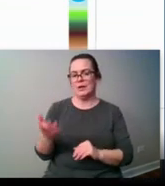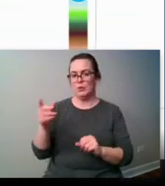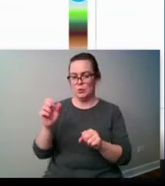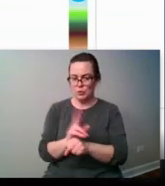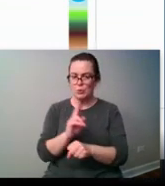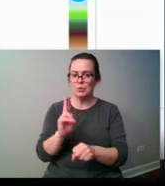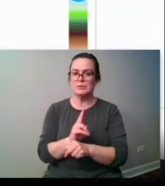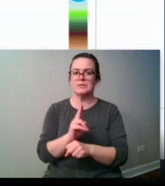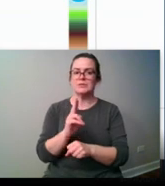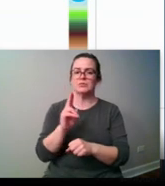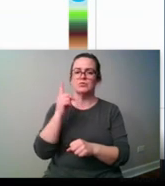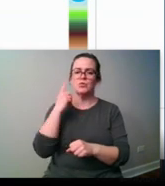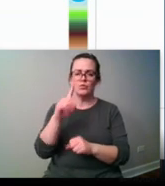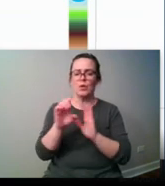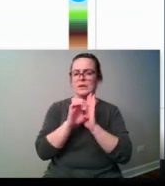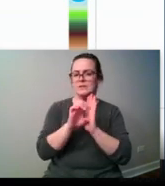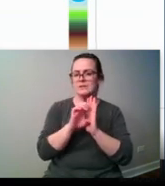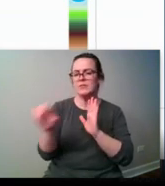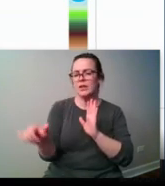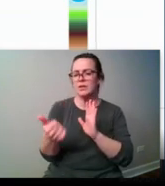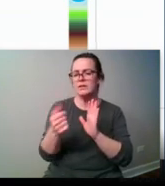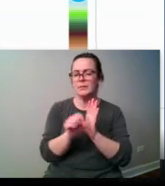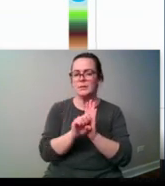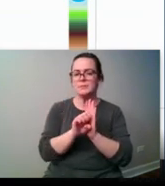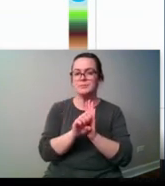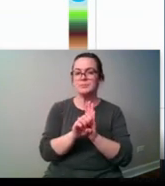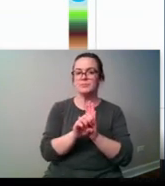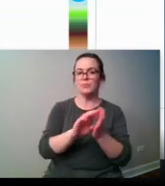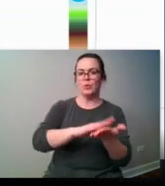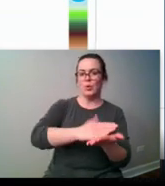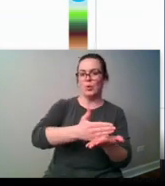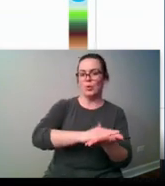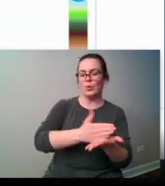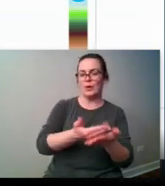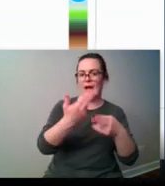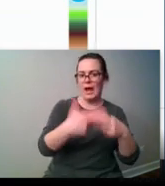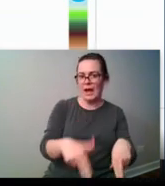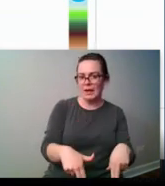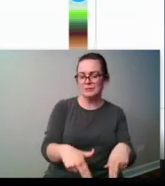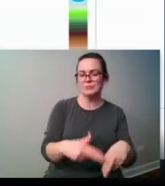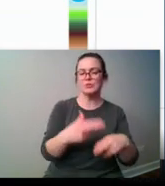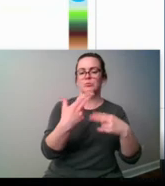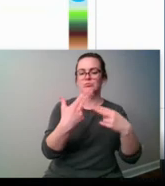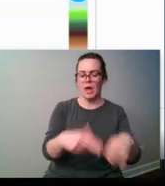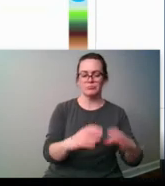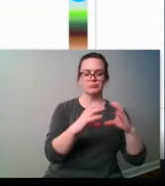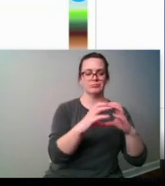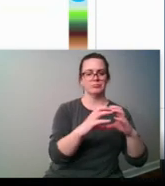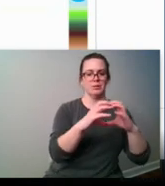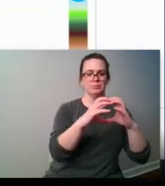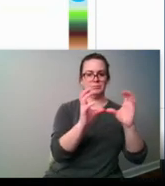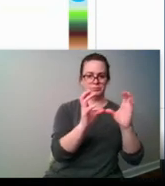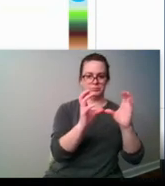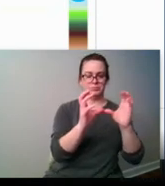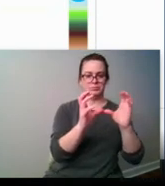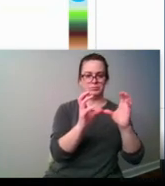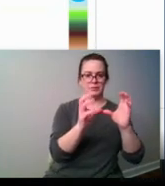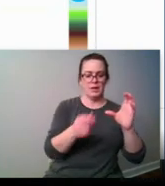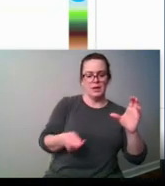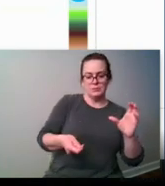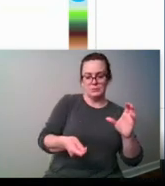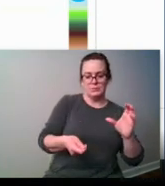cooking an egg. Cooking an egg is an example. Here is the uncooked egg. You break it, you put it in the pan, and it gets